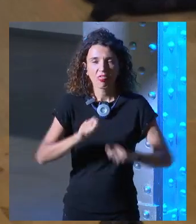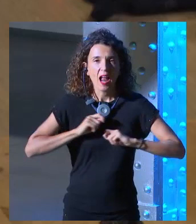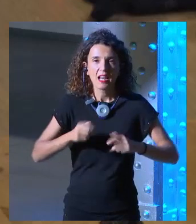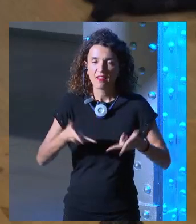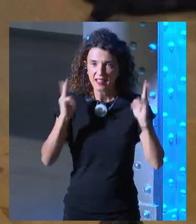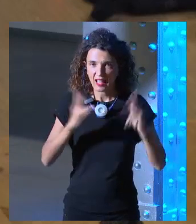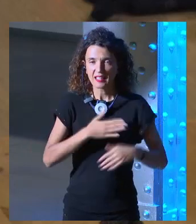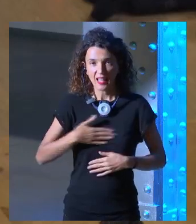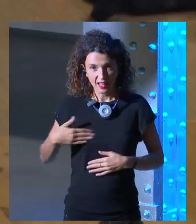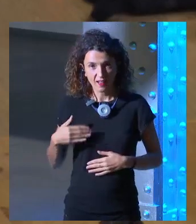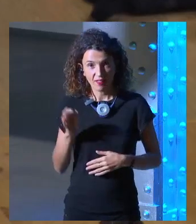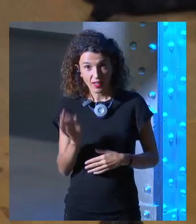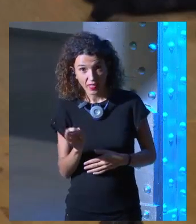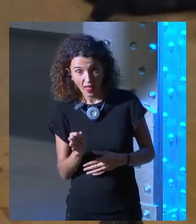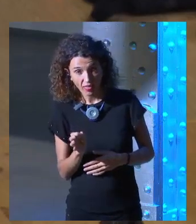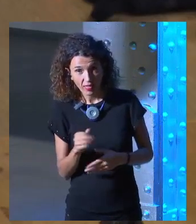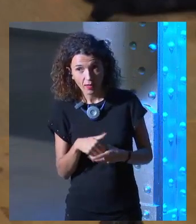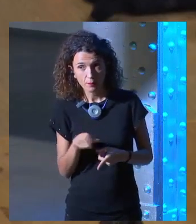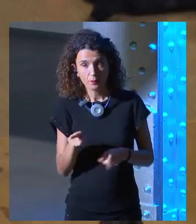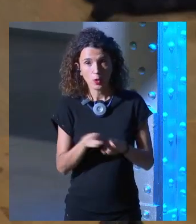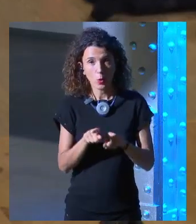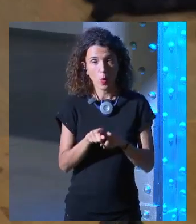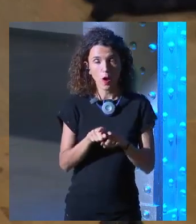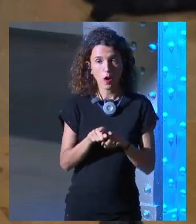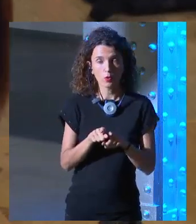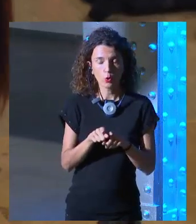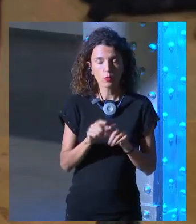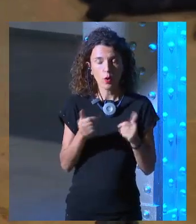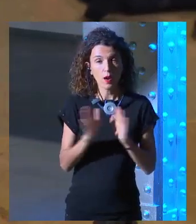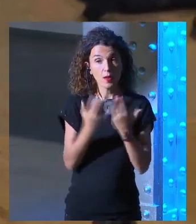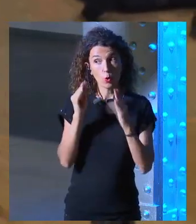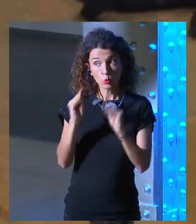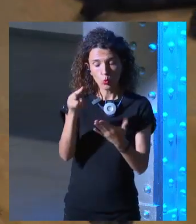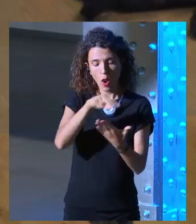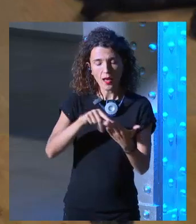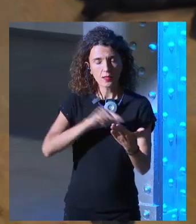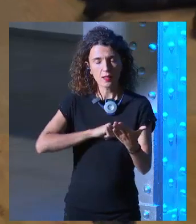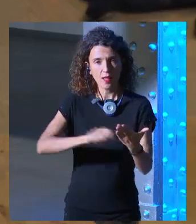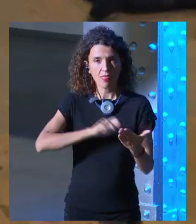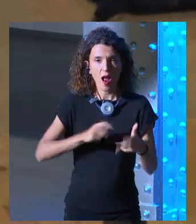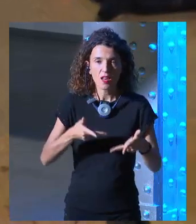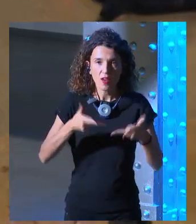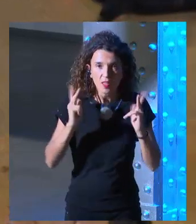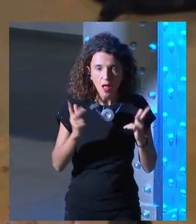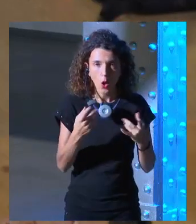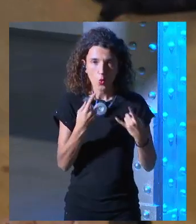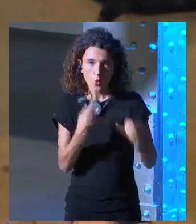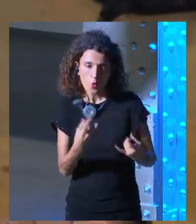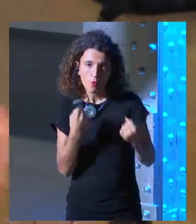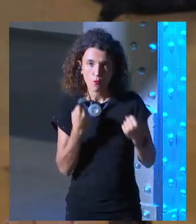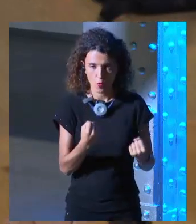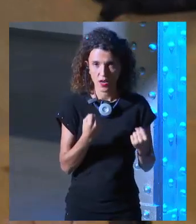feel free. I would like, this is like how I feel when I read you. I would like you